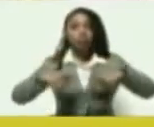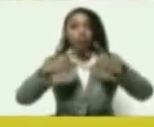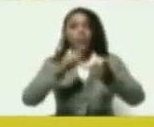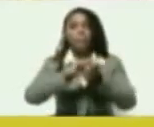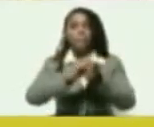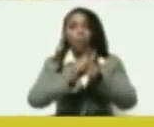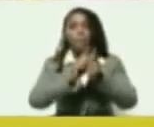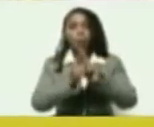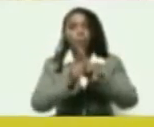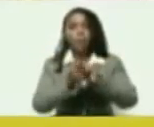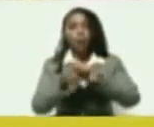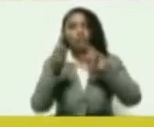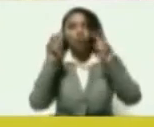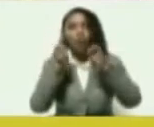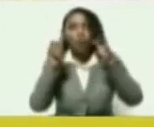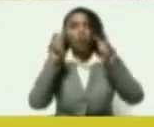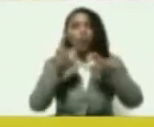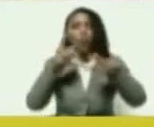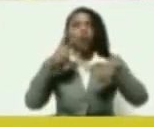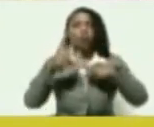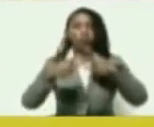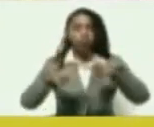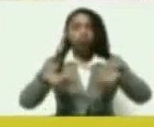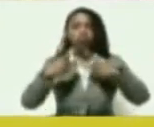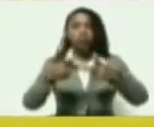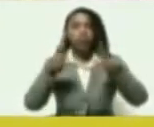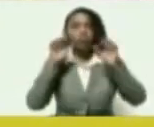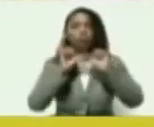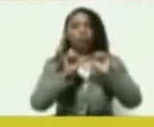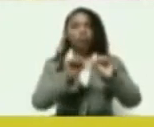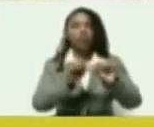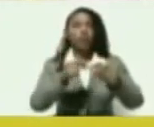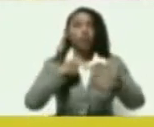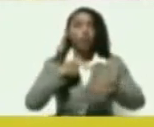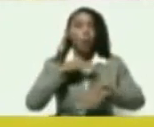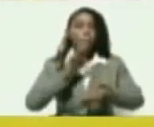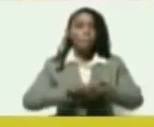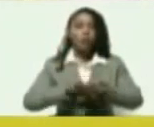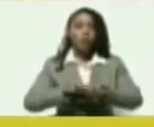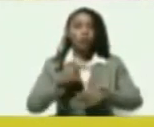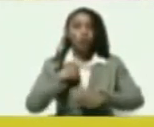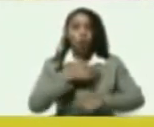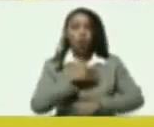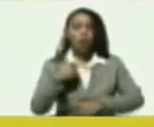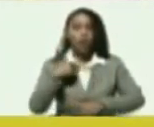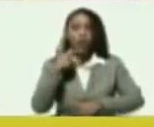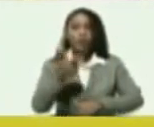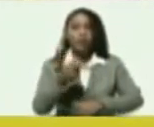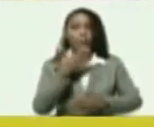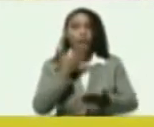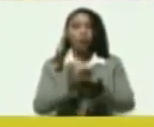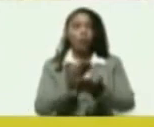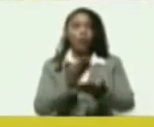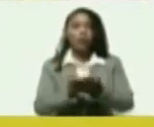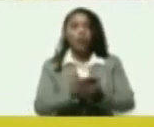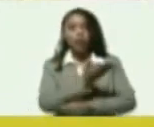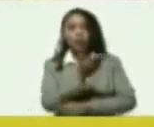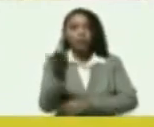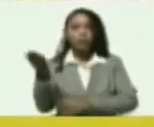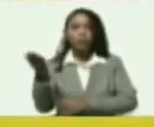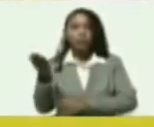of renovation. It's a permanent revolution. That's why I dare to